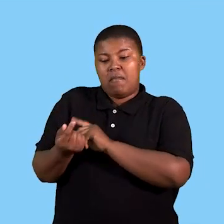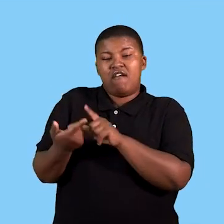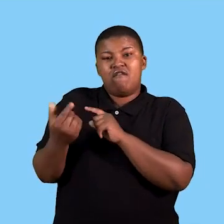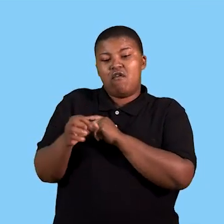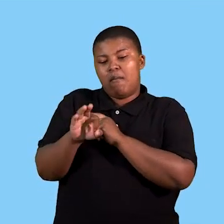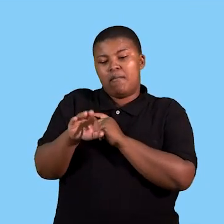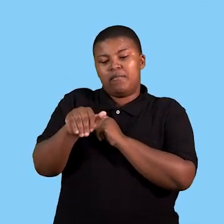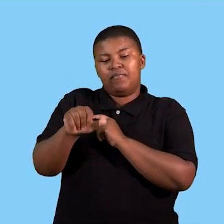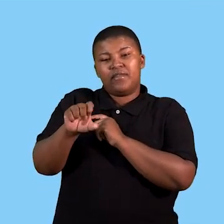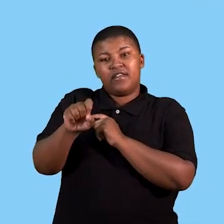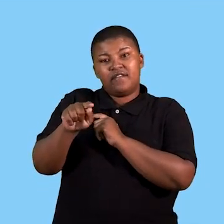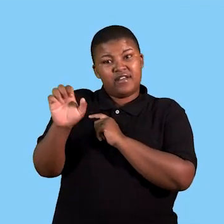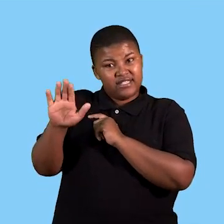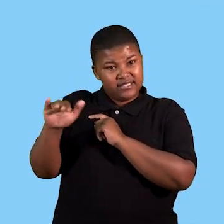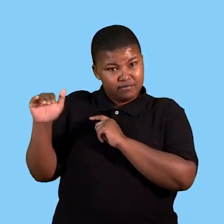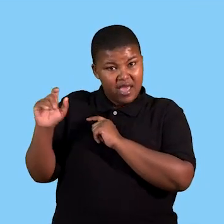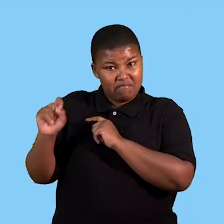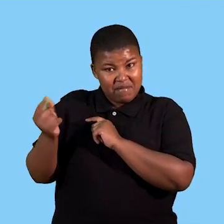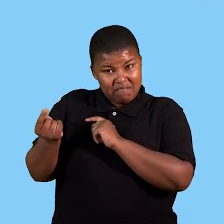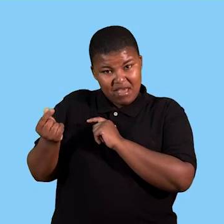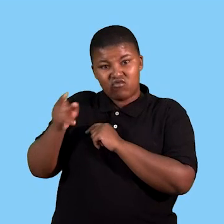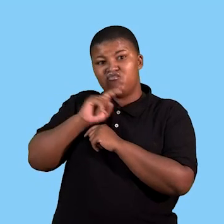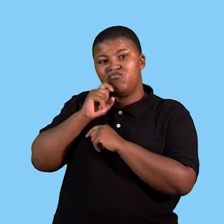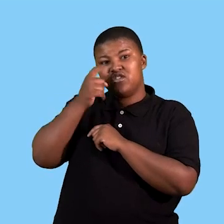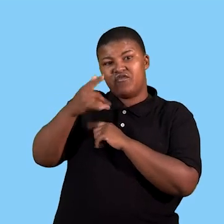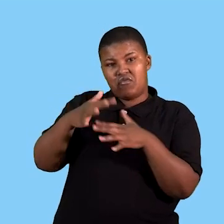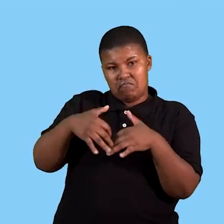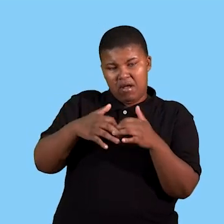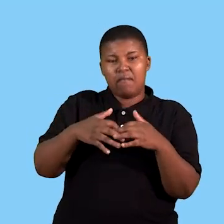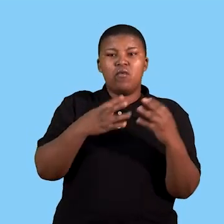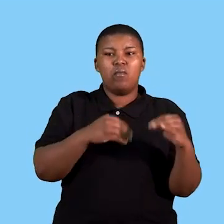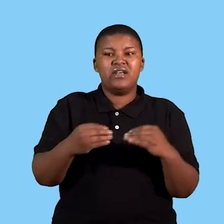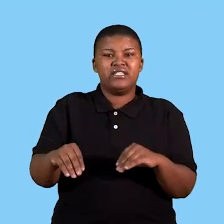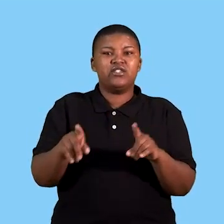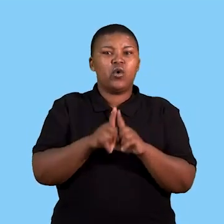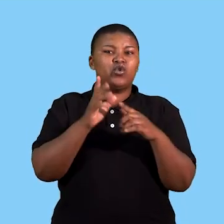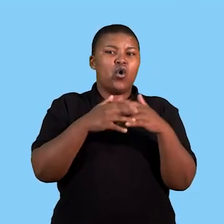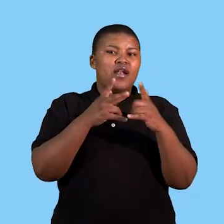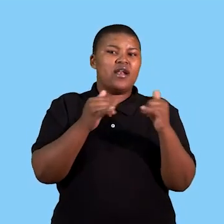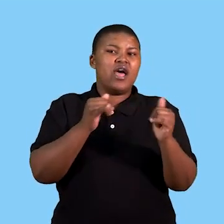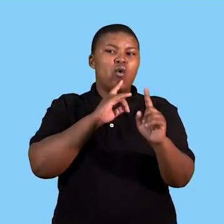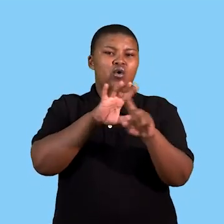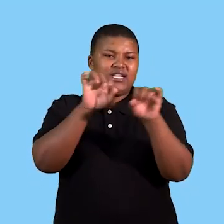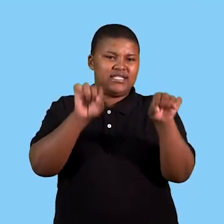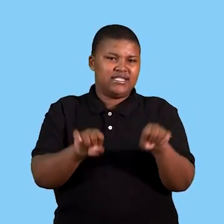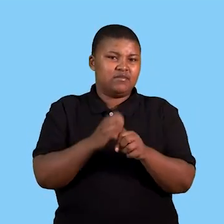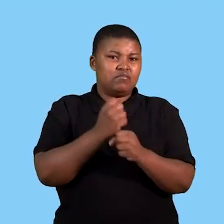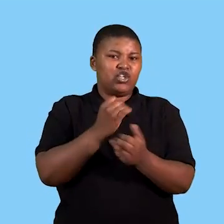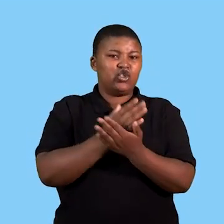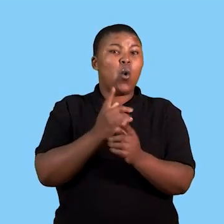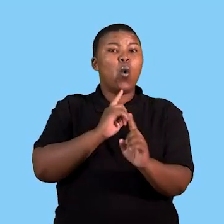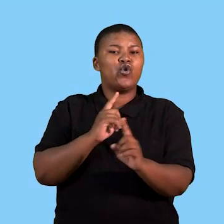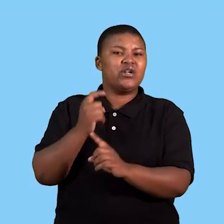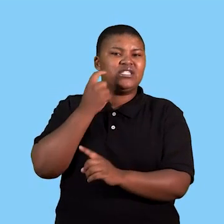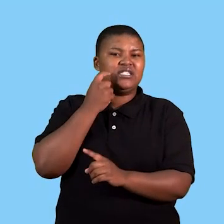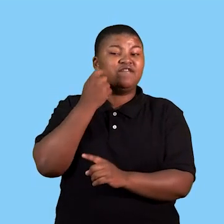she uses to cover the cost of setting up a business. And then she uses an online ordering system to make